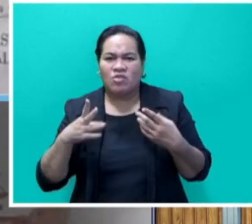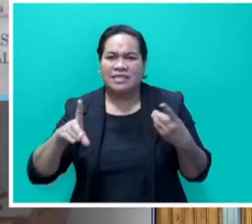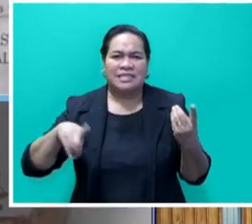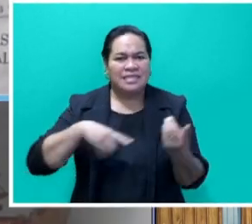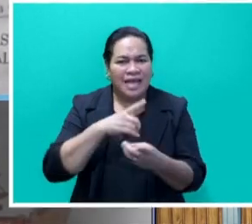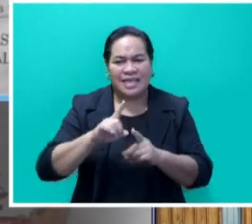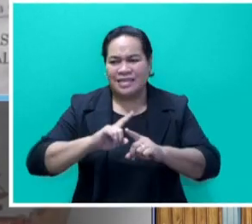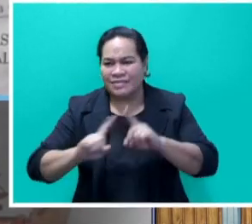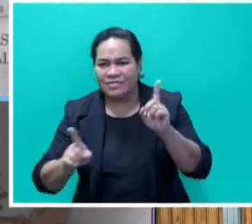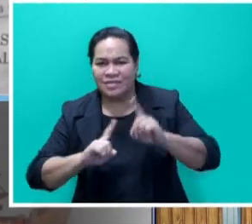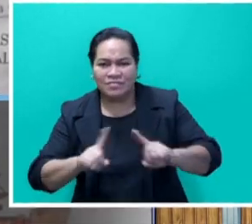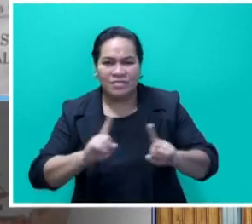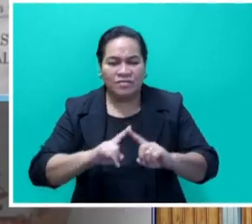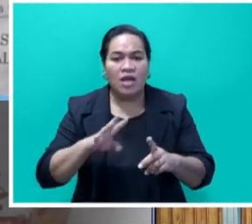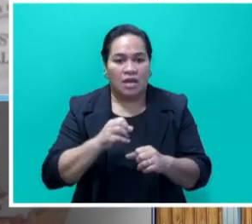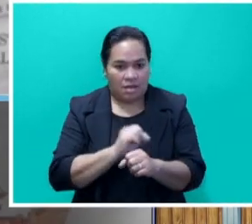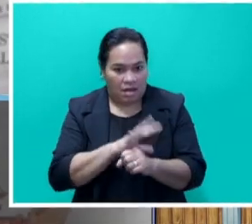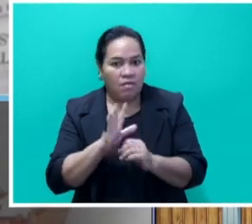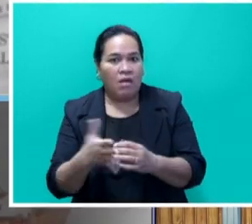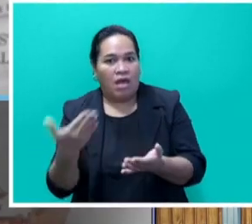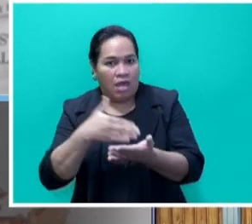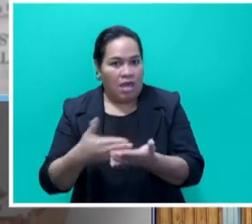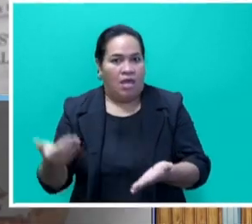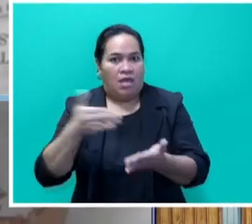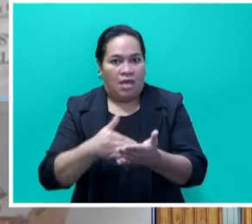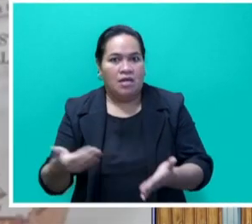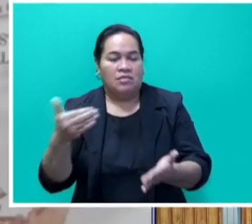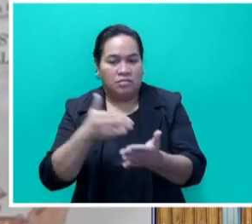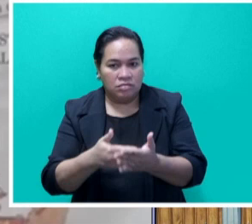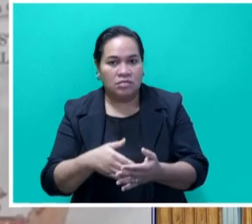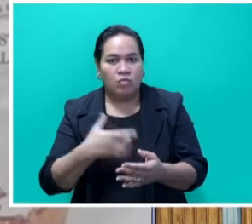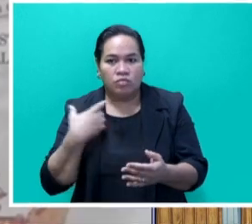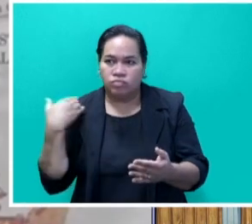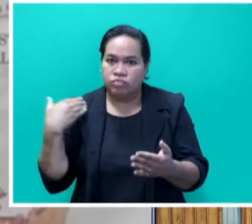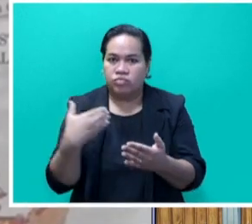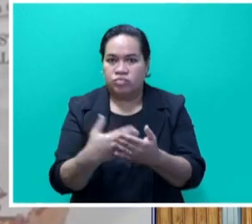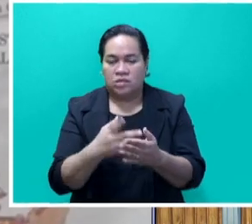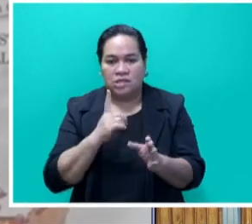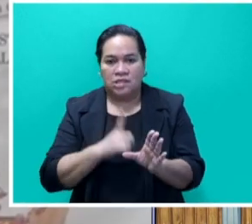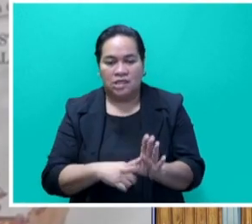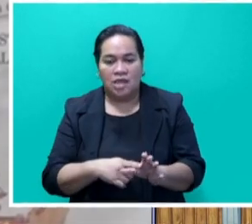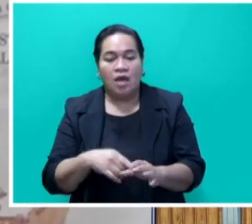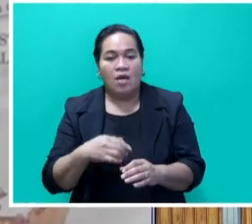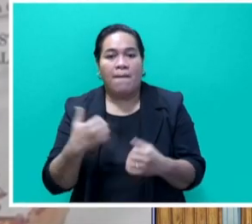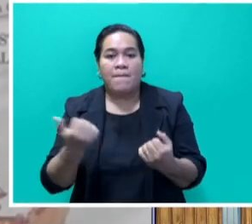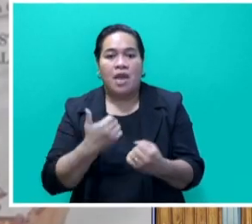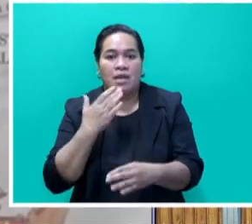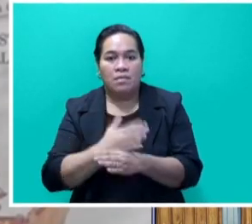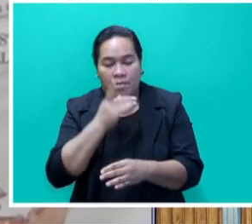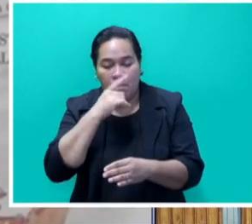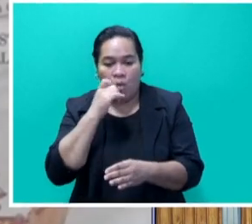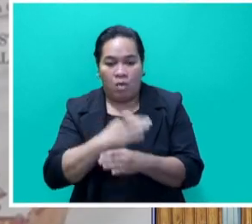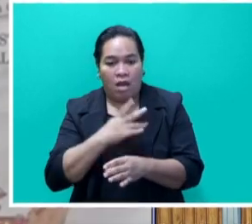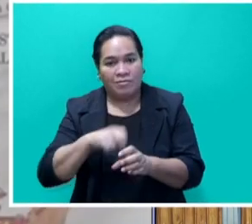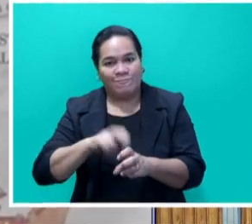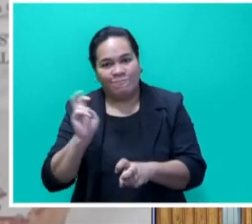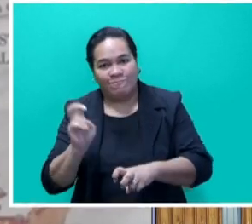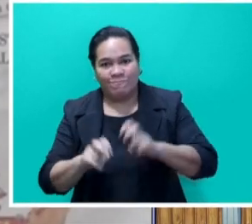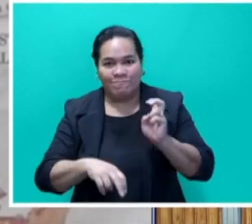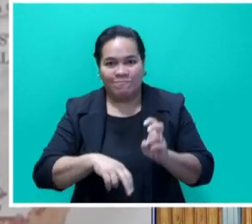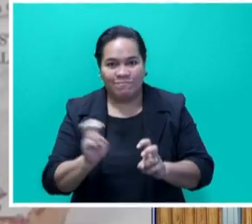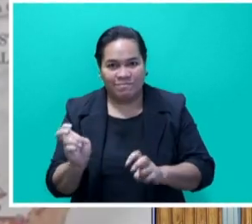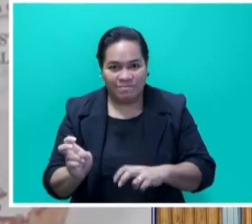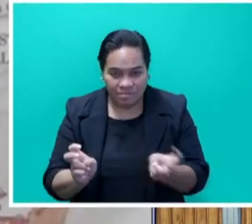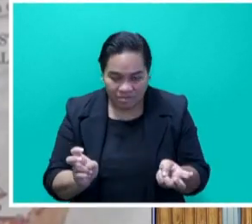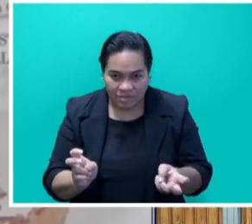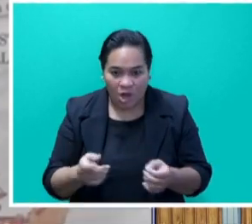disaster, coupled with a pandemic that has impacted us for over a year. We've had job losses and loss of livelihoods for a lot of our people. And as